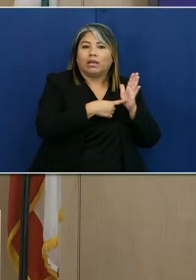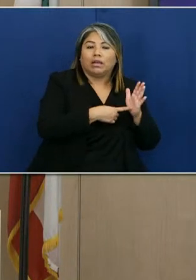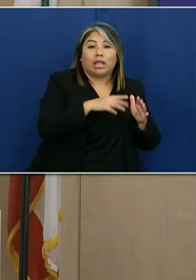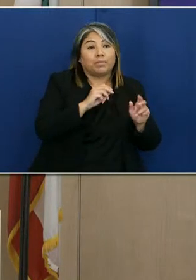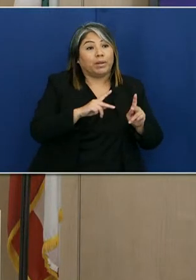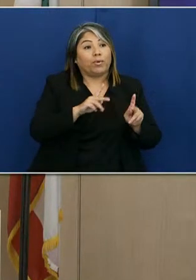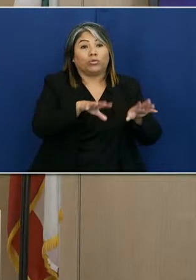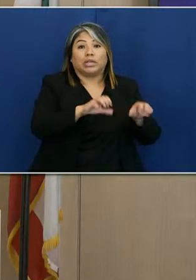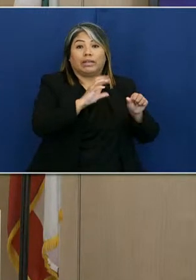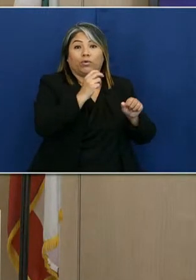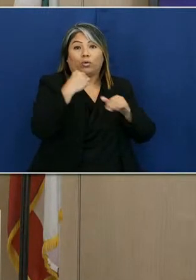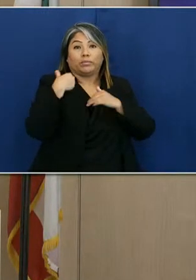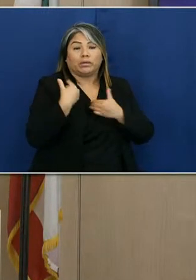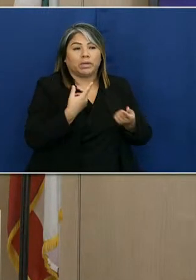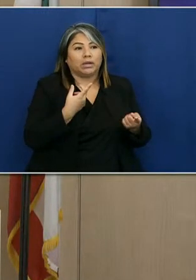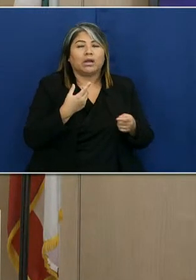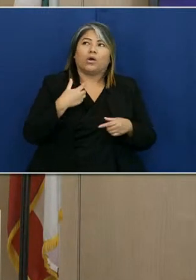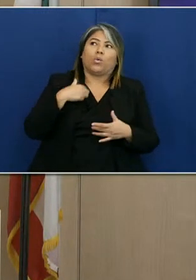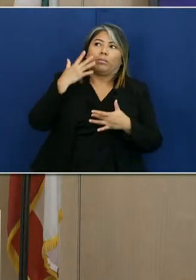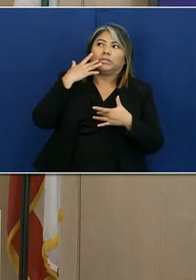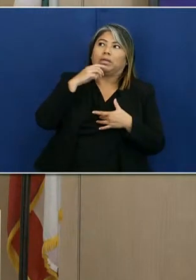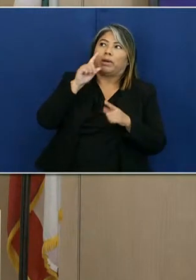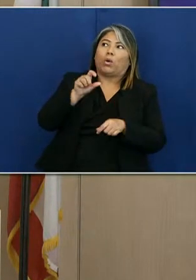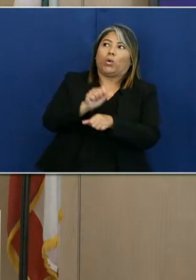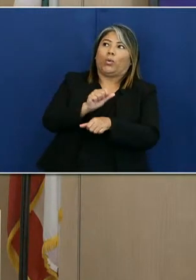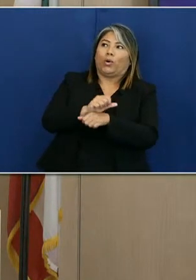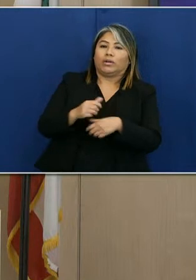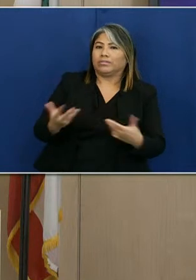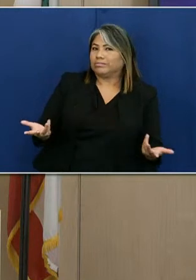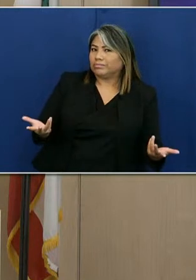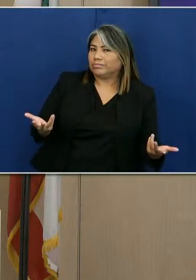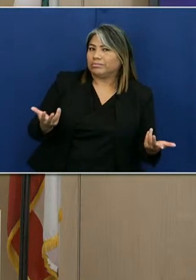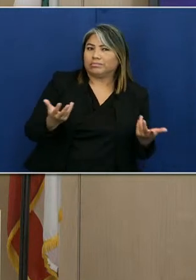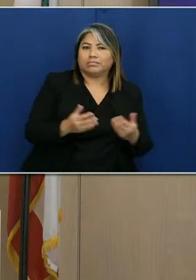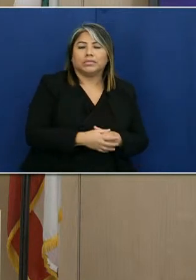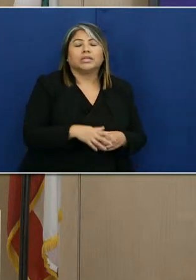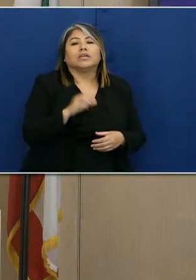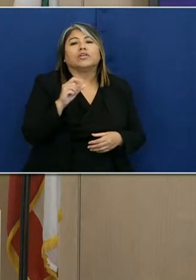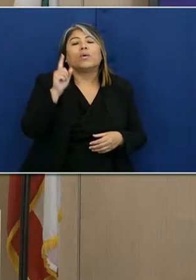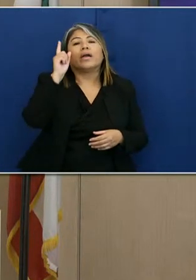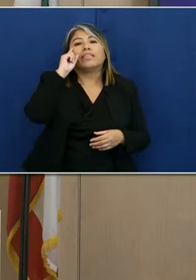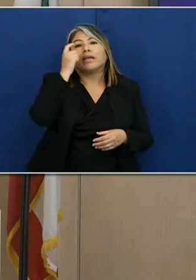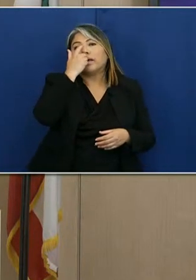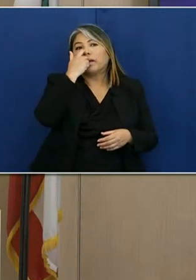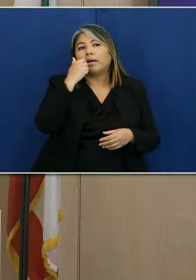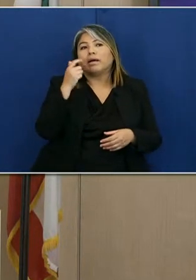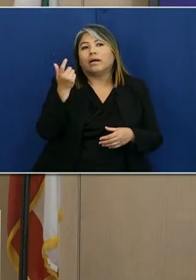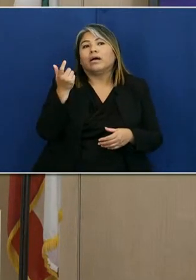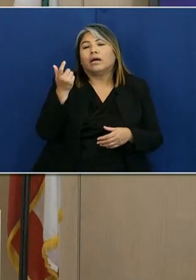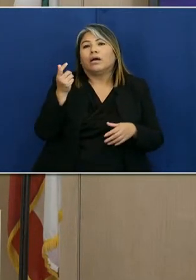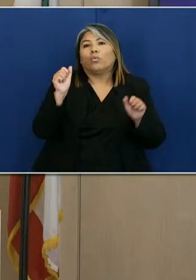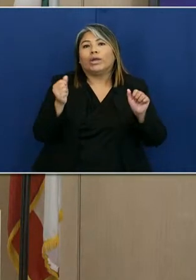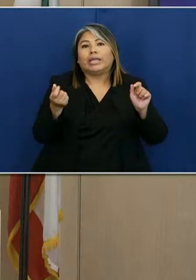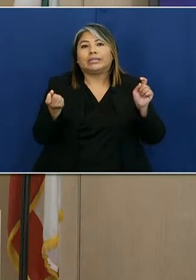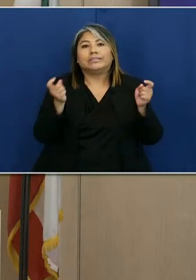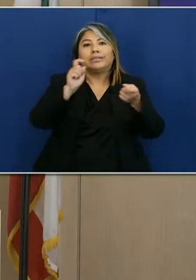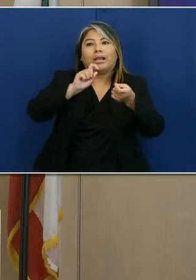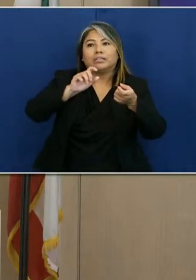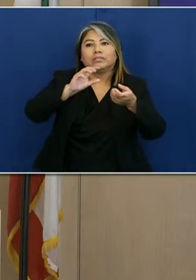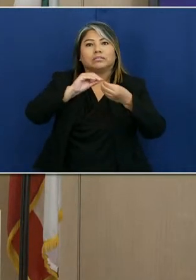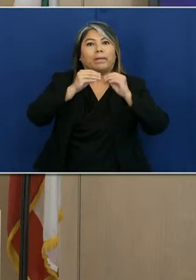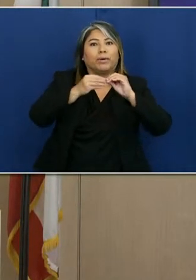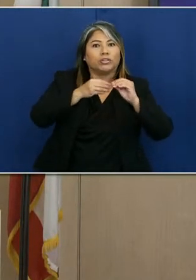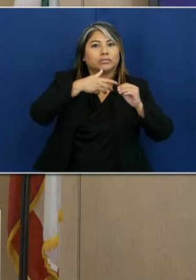personal responsibility not to go to work when they are symptomatic. I think we can turn the table here